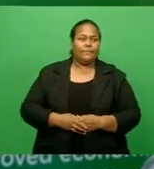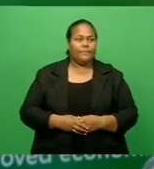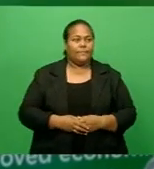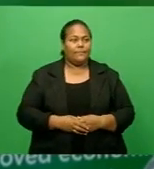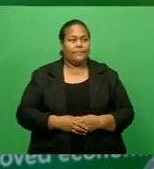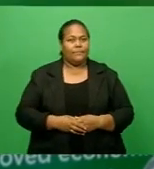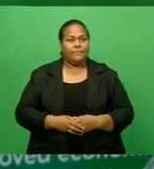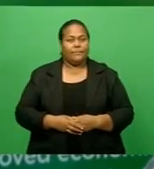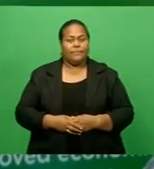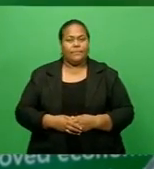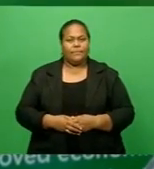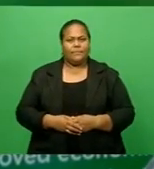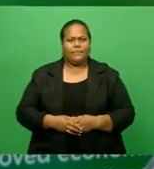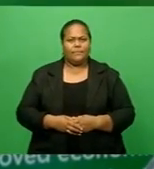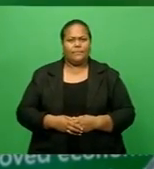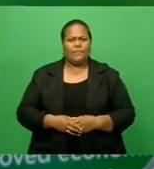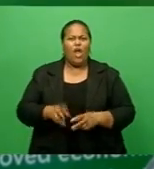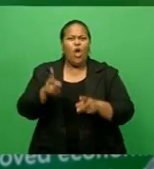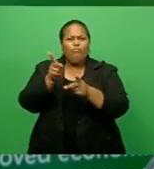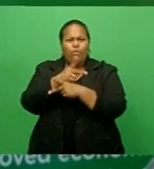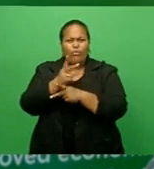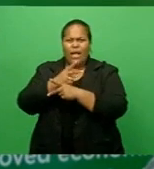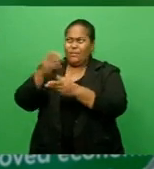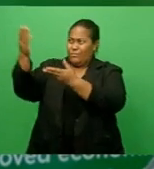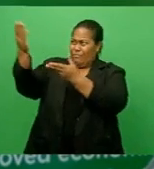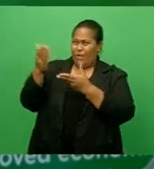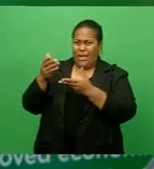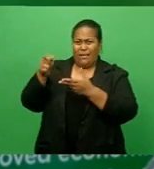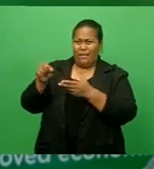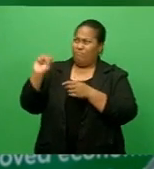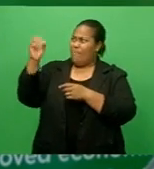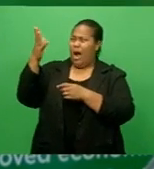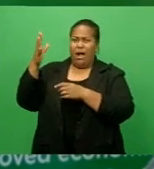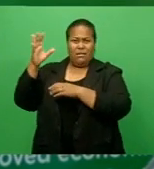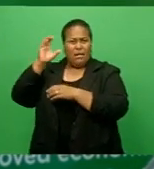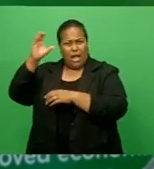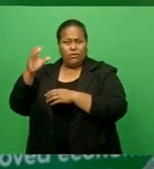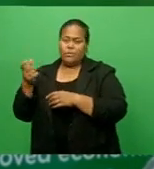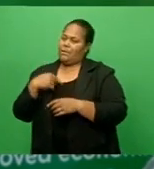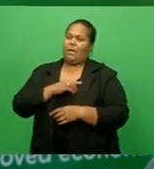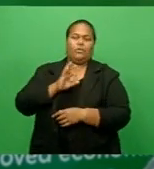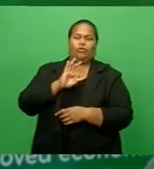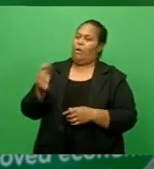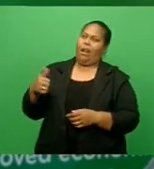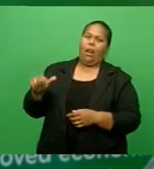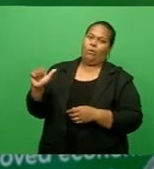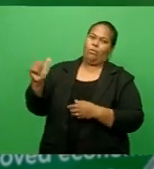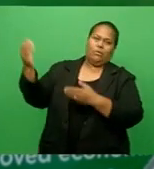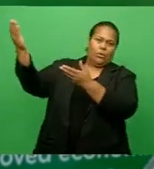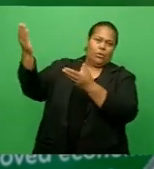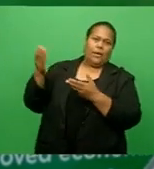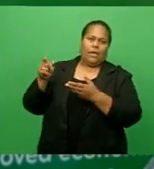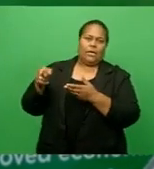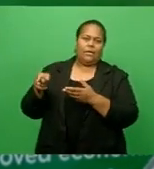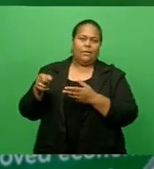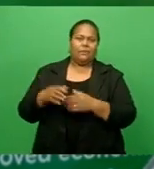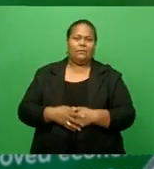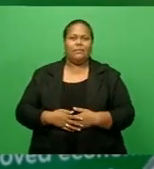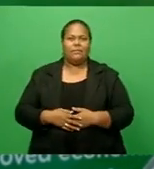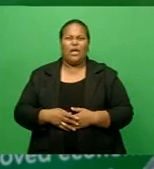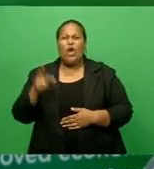pork product from countries where this ASF is present. We are not allowing any more importation. We